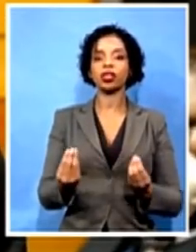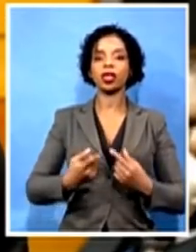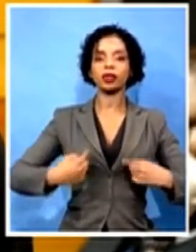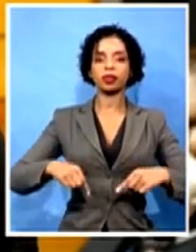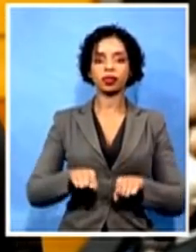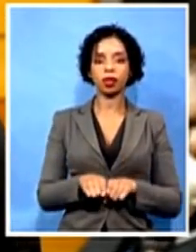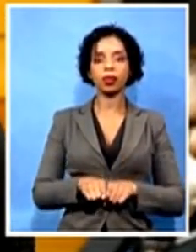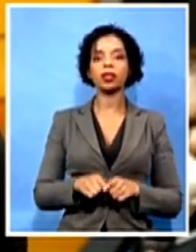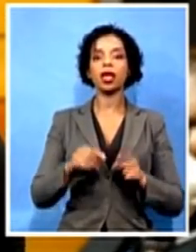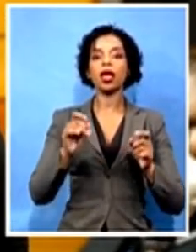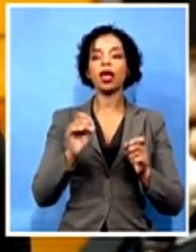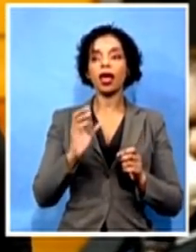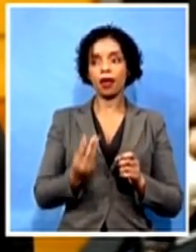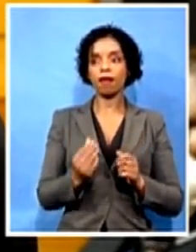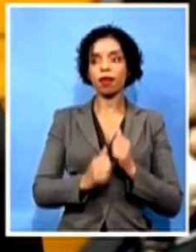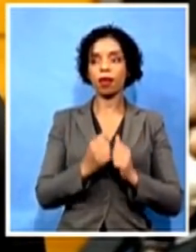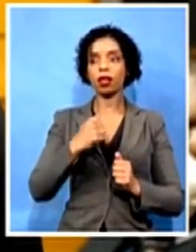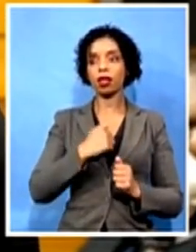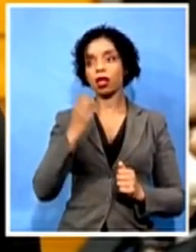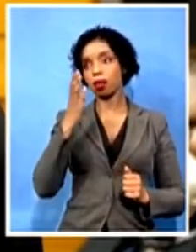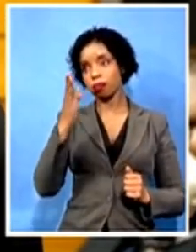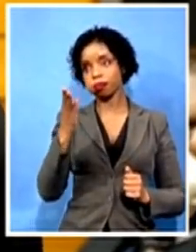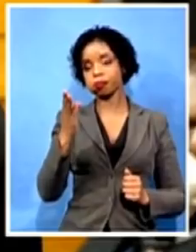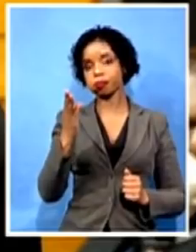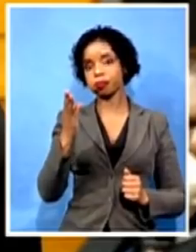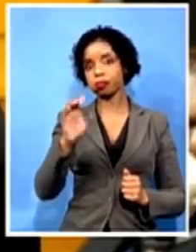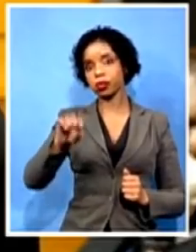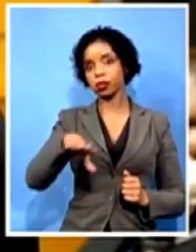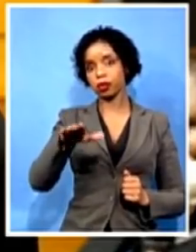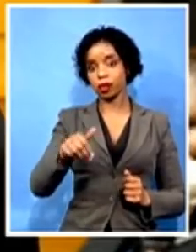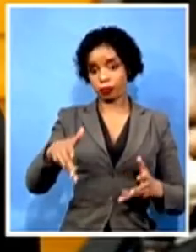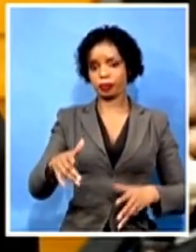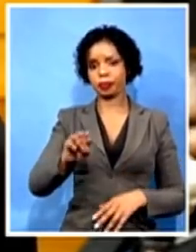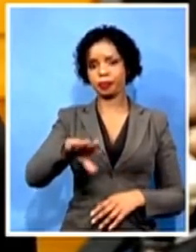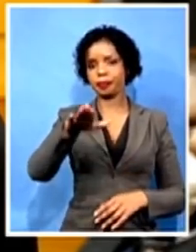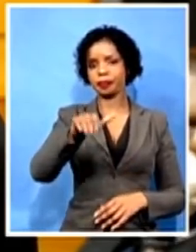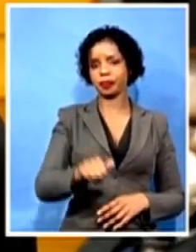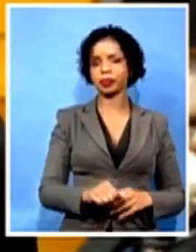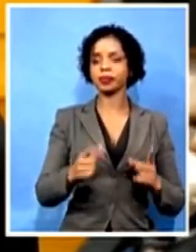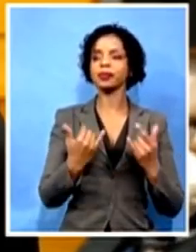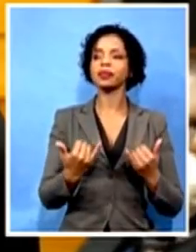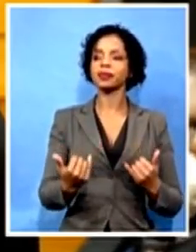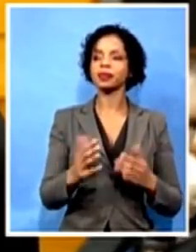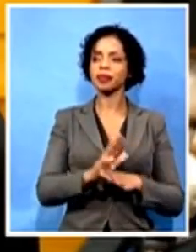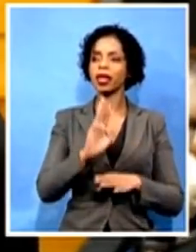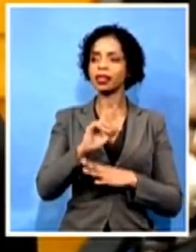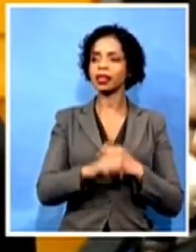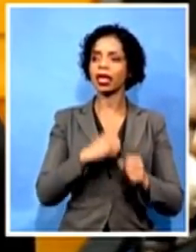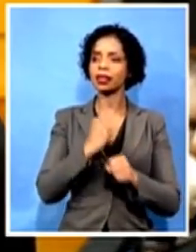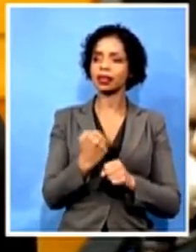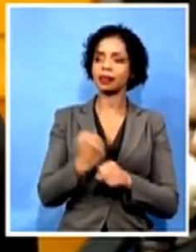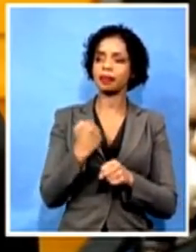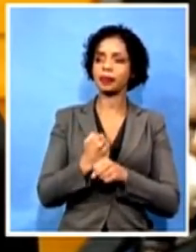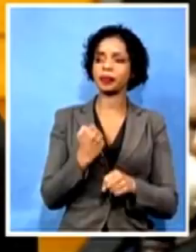I left Bosasa, where I was employed for approximately 19 years, and since 2017, I've been working at SEMEG,